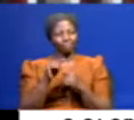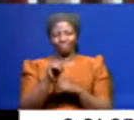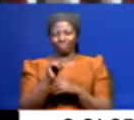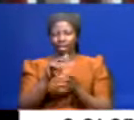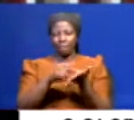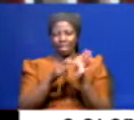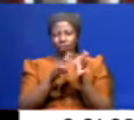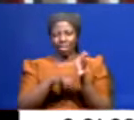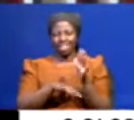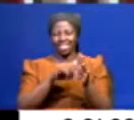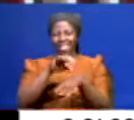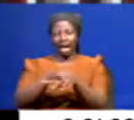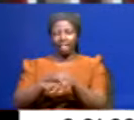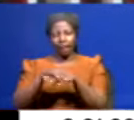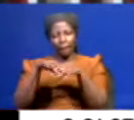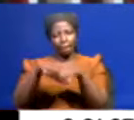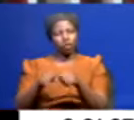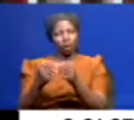networks, on the issue of